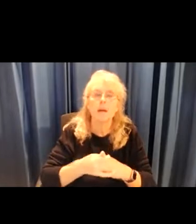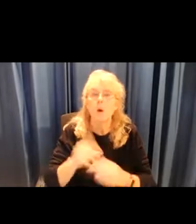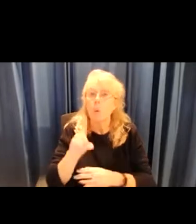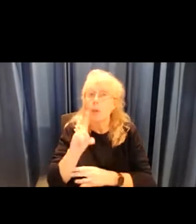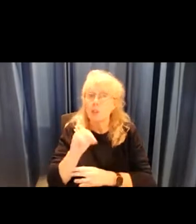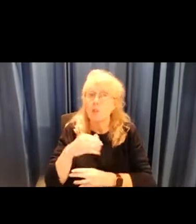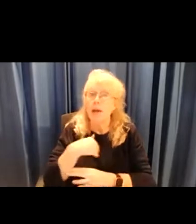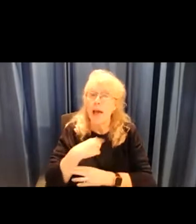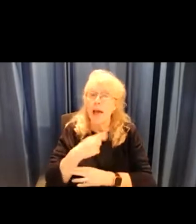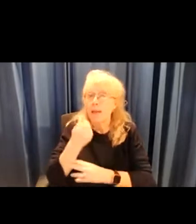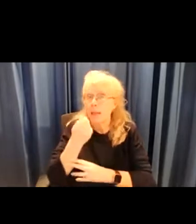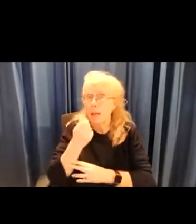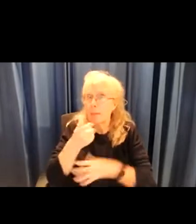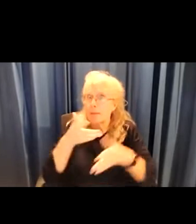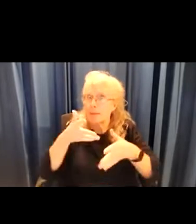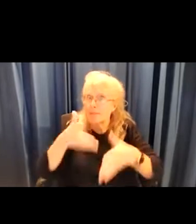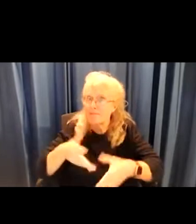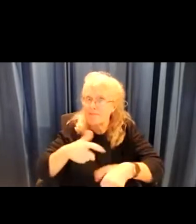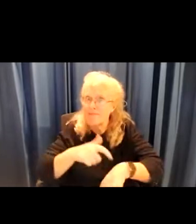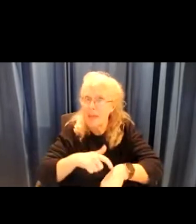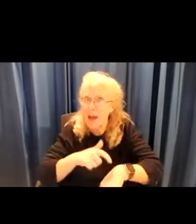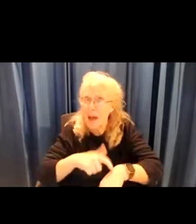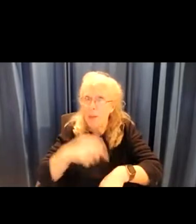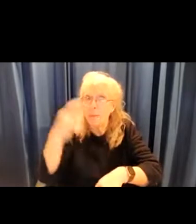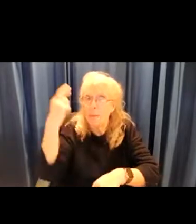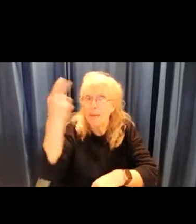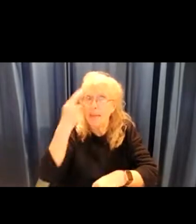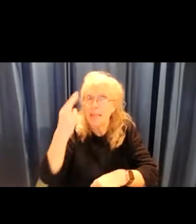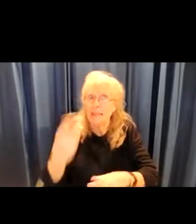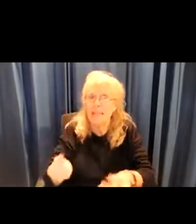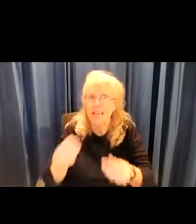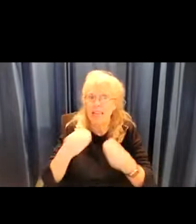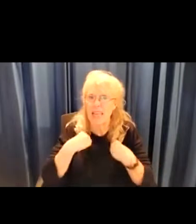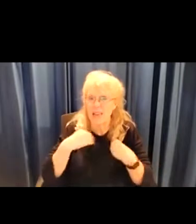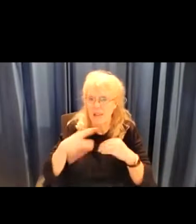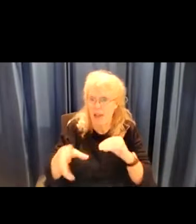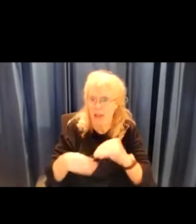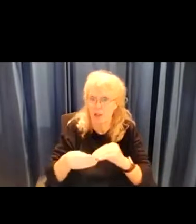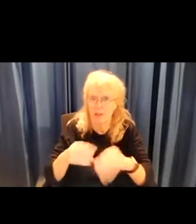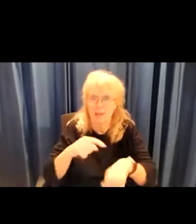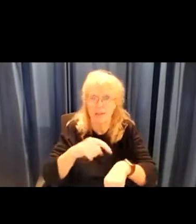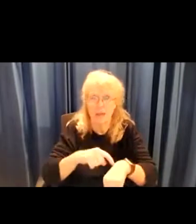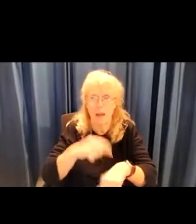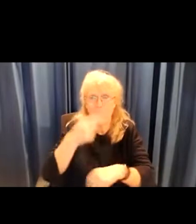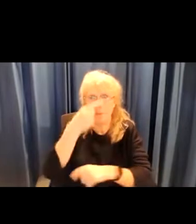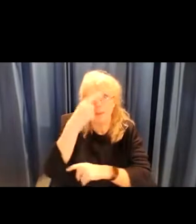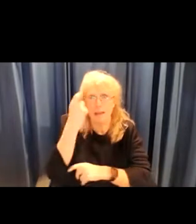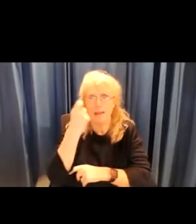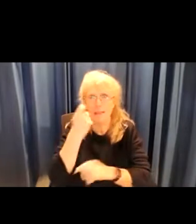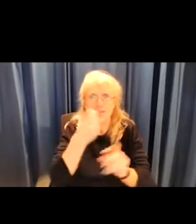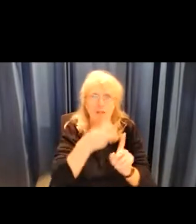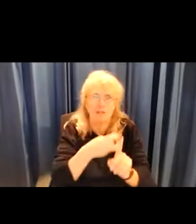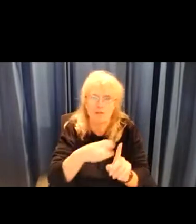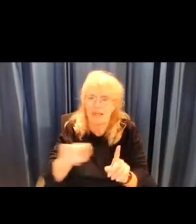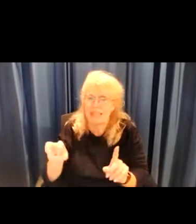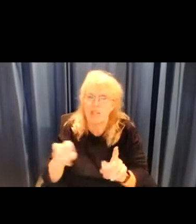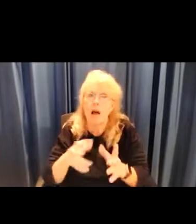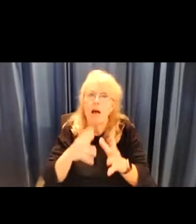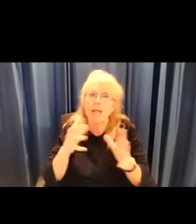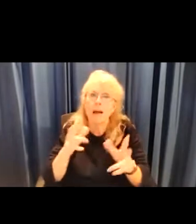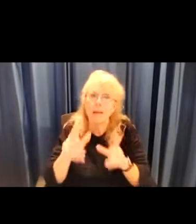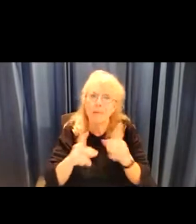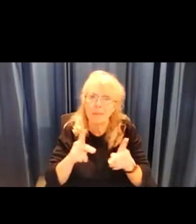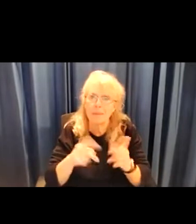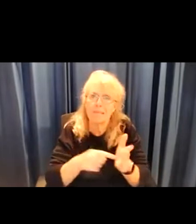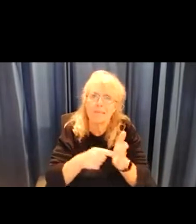time because they gave us some extra time because of the transition. A lot of folks, it took a while for the transition to